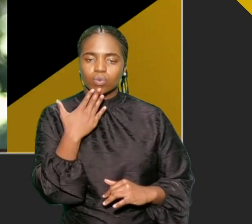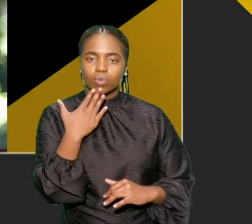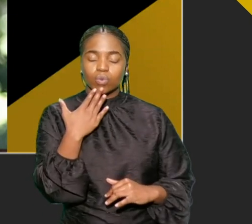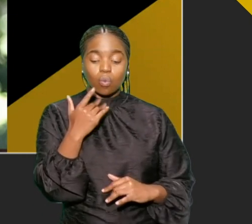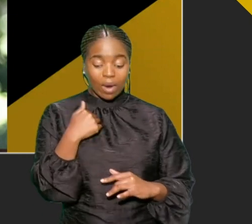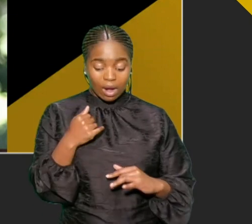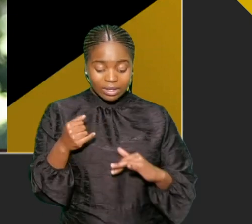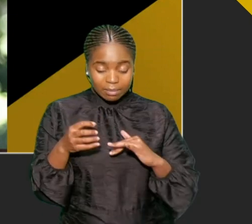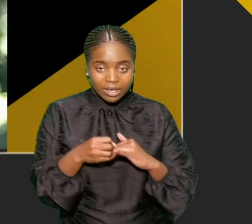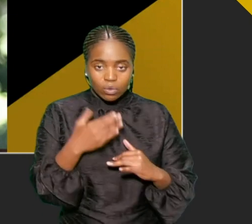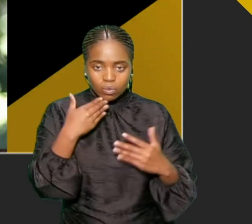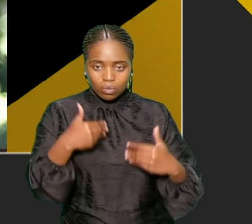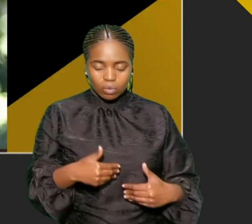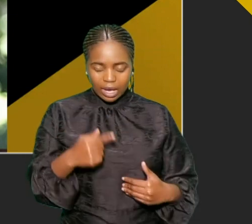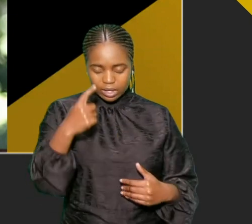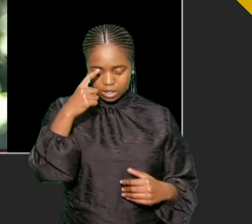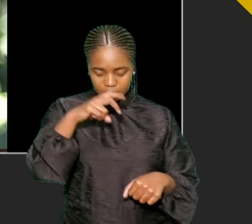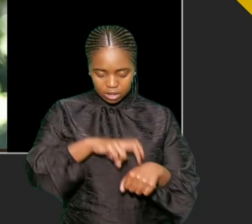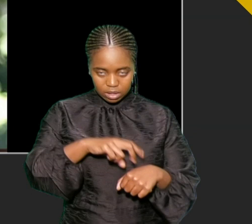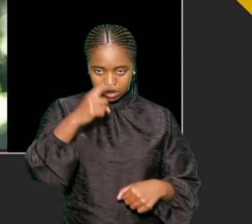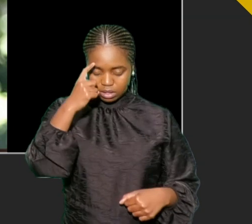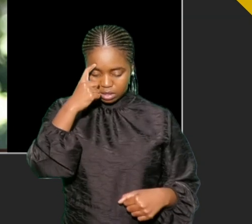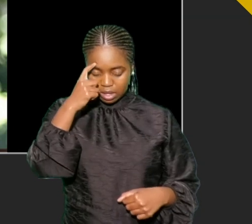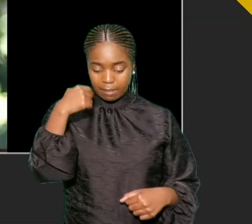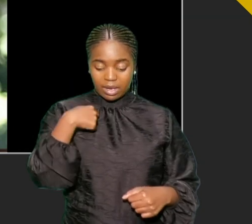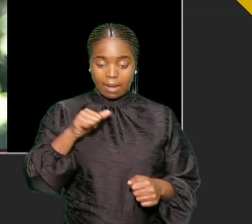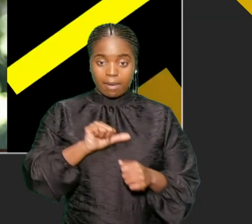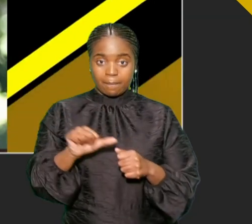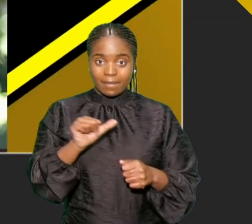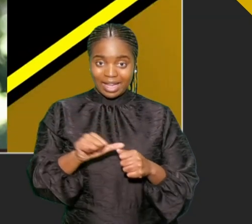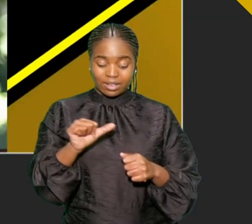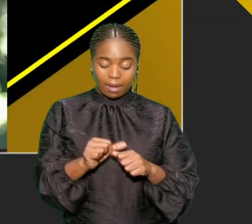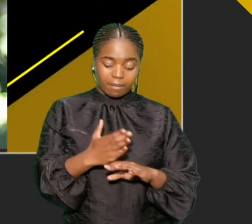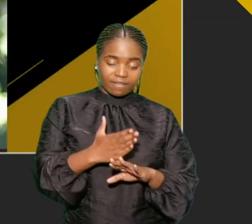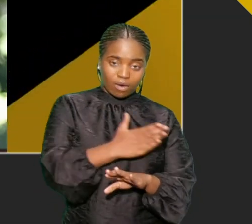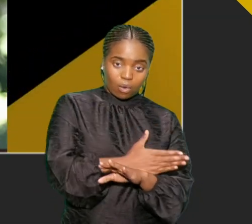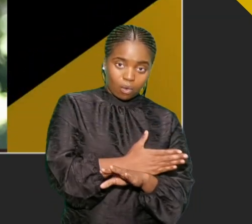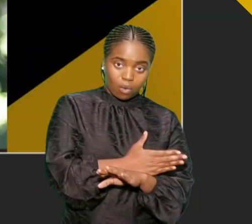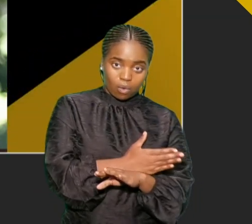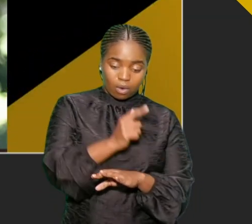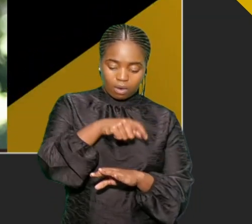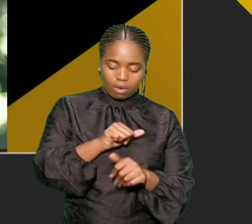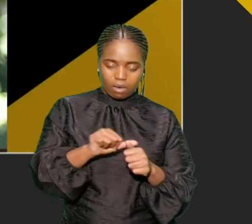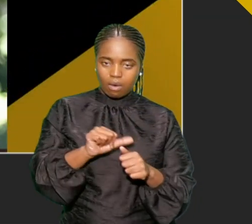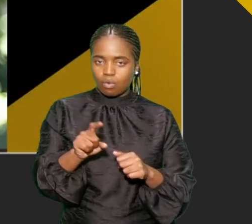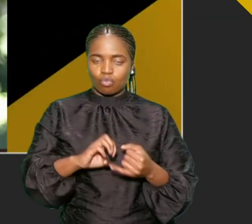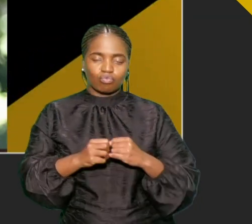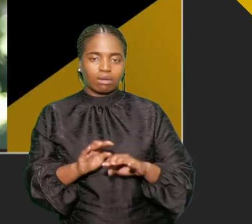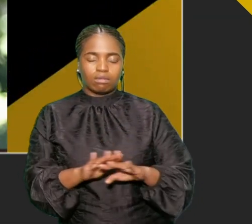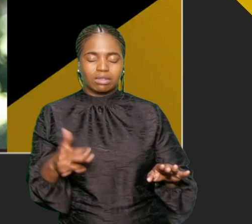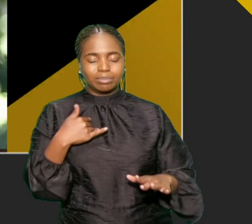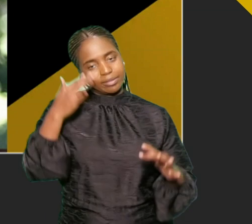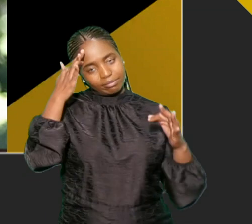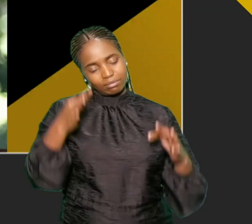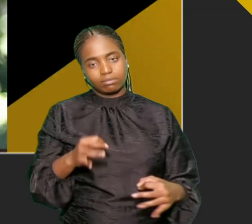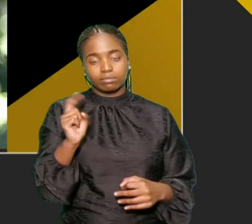was in the marriage. So I needed to either be better than the person I was before the marriage or not try at all. And what I decided